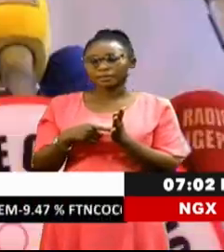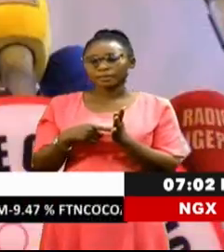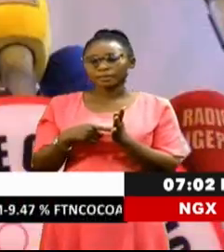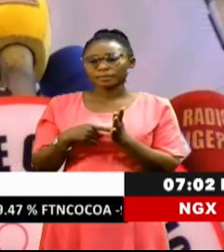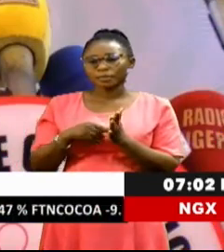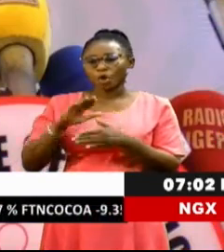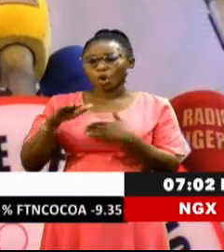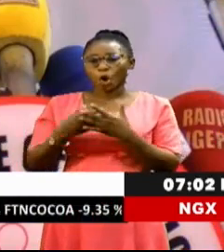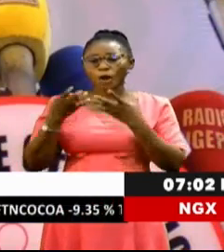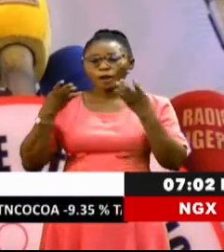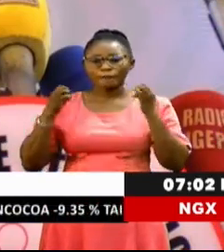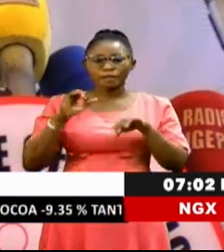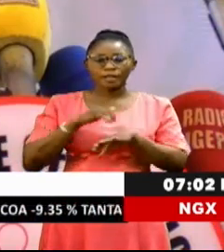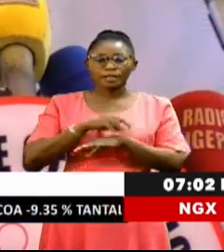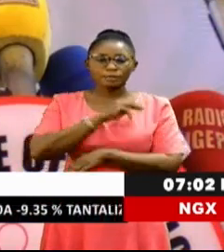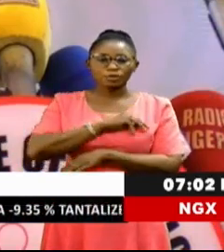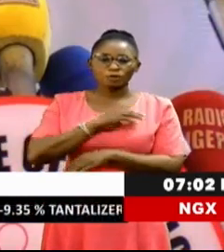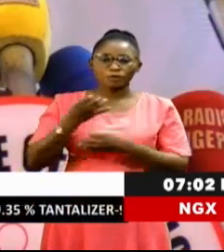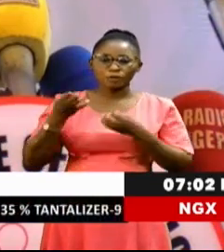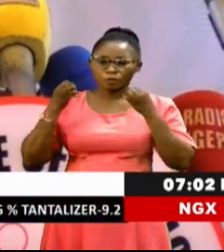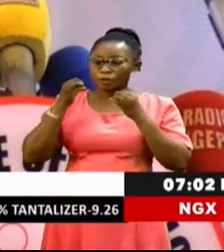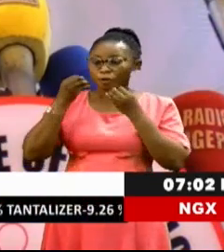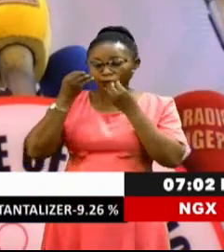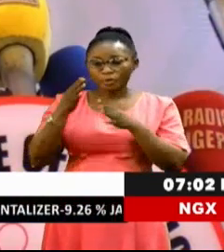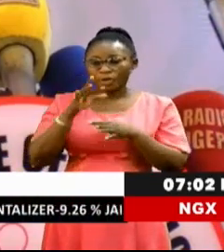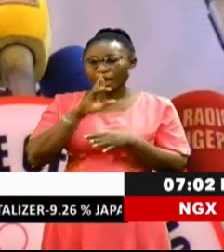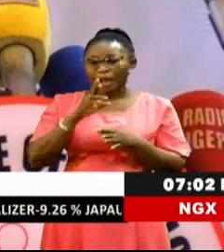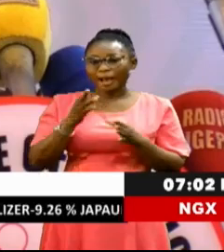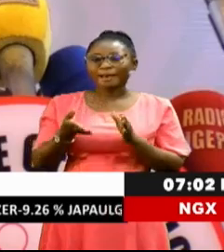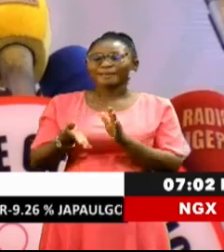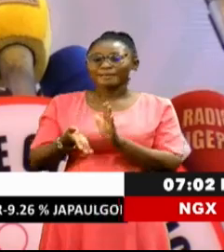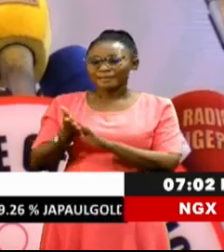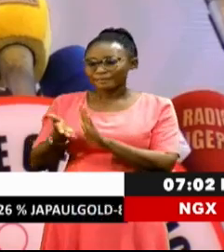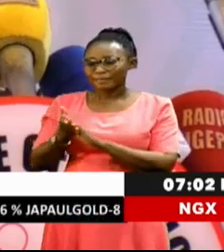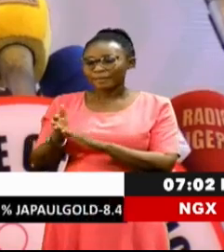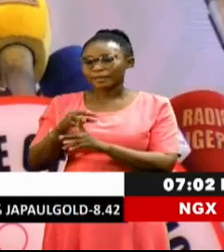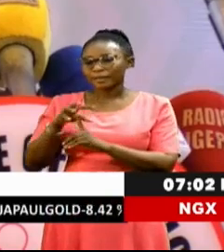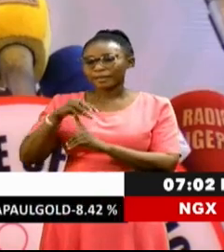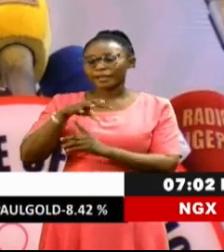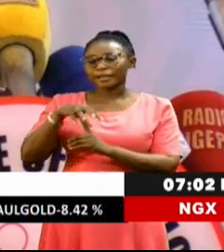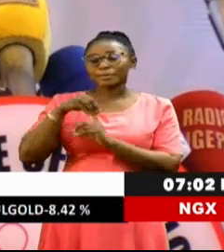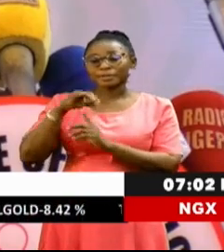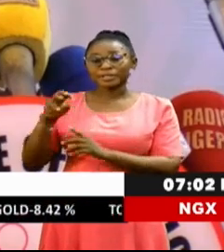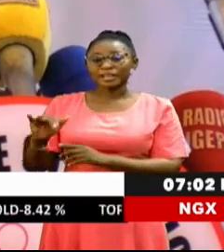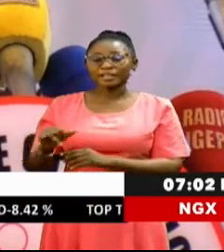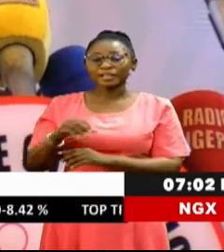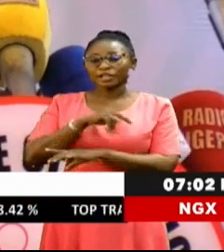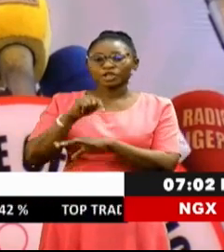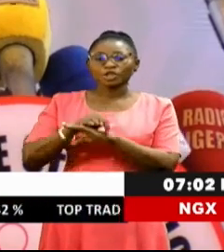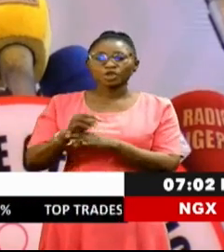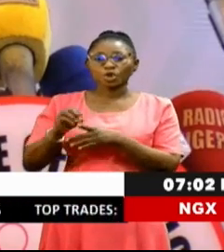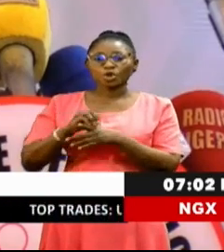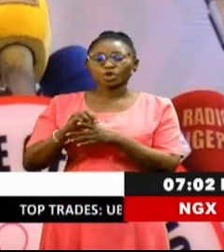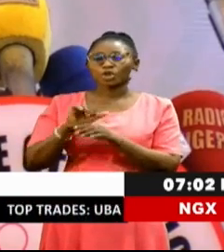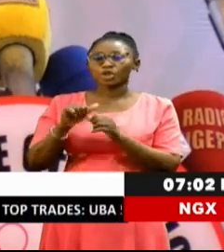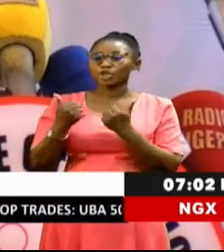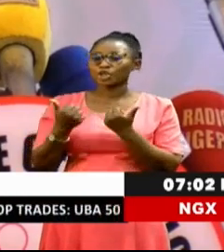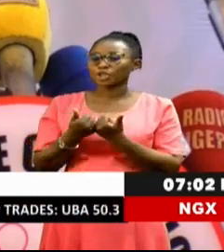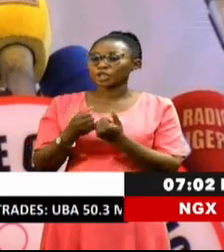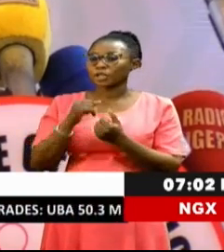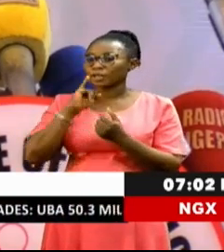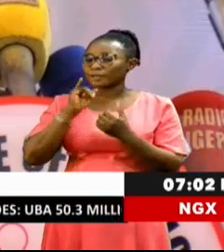All of us at the Ministry of Information and National Agencies, especially the National Education Agency, is playing a pivotal role